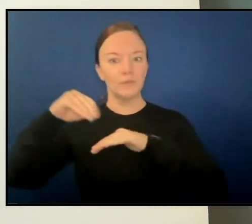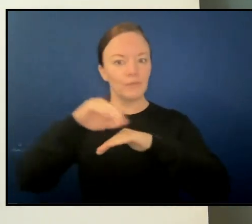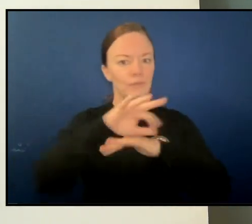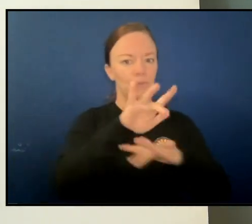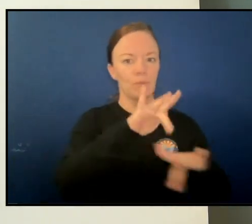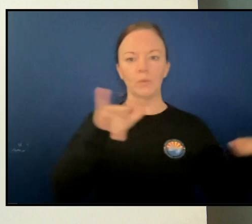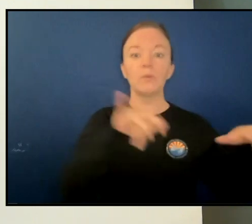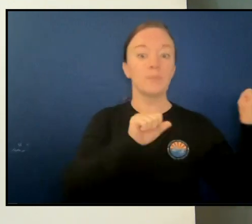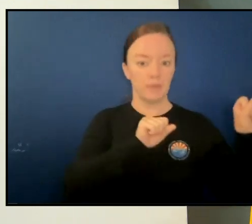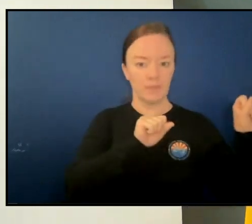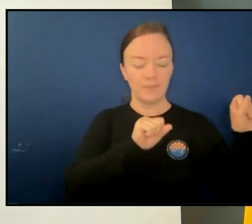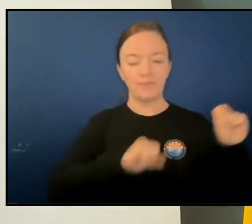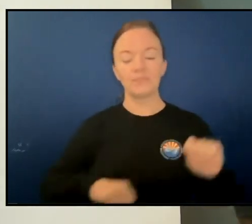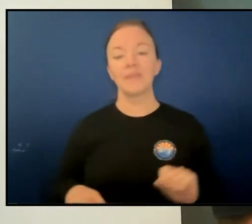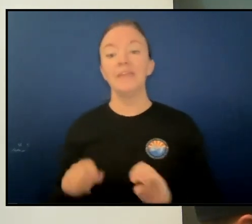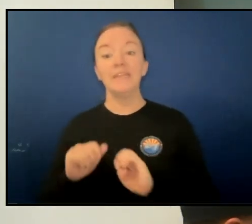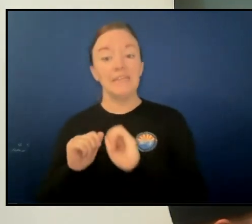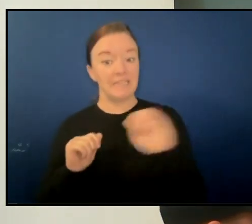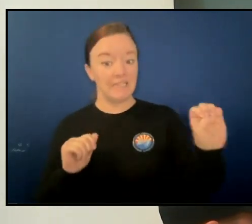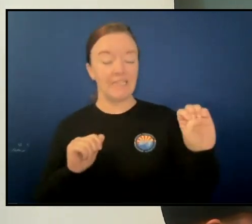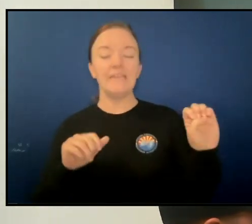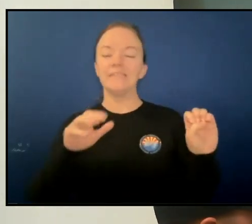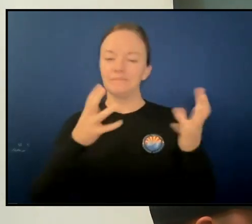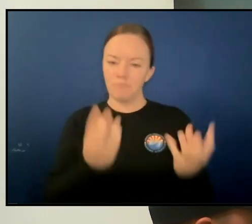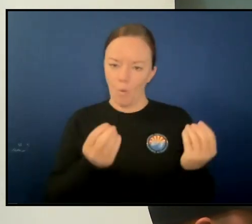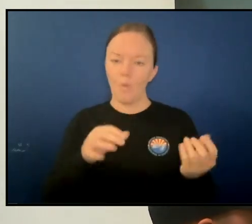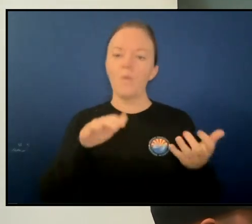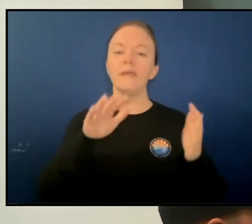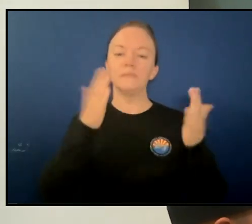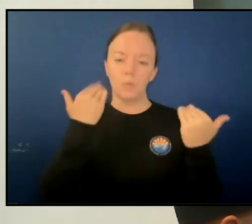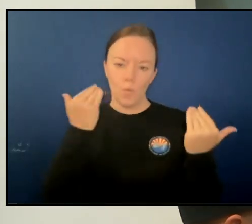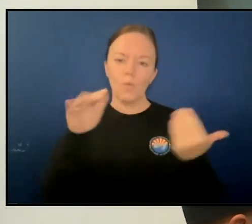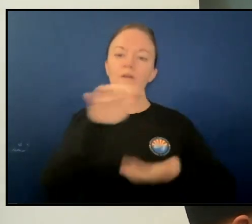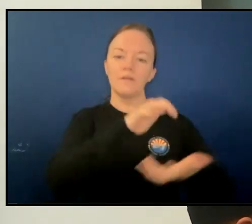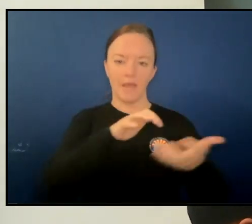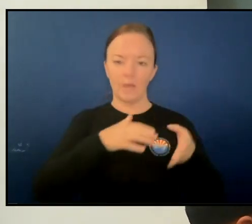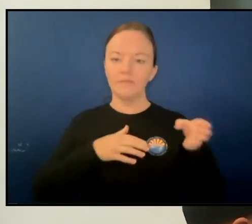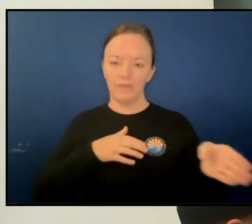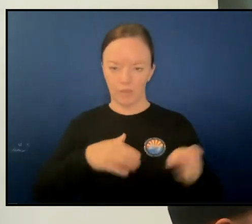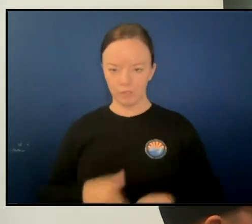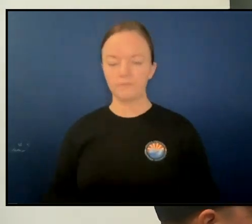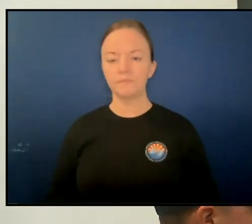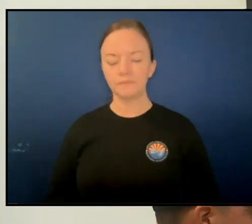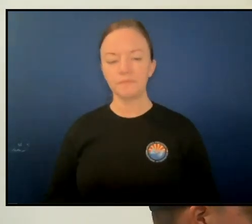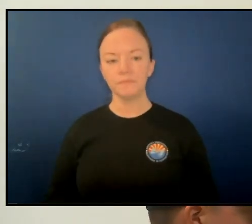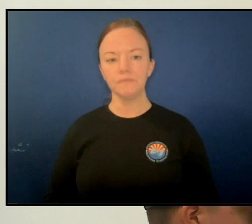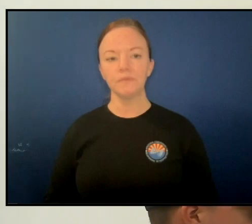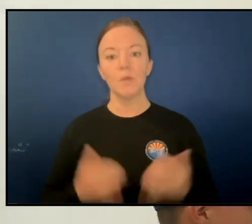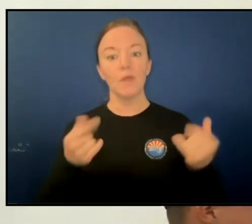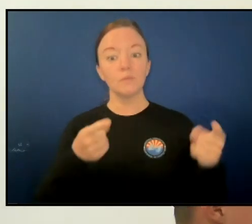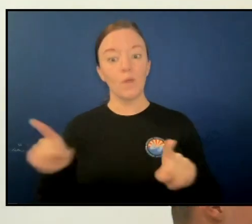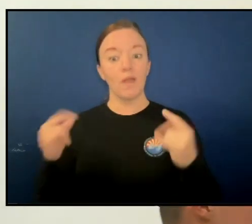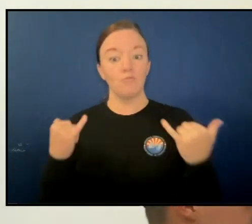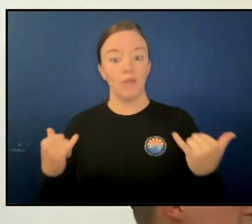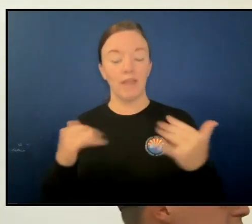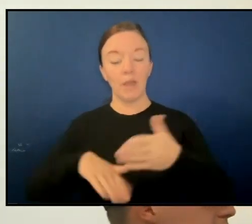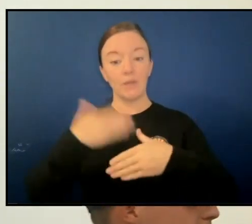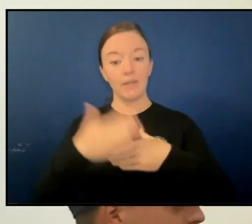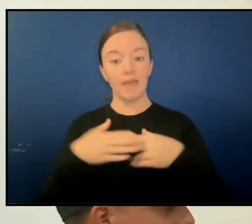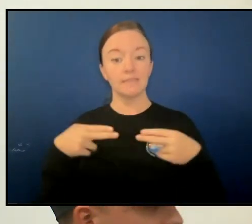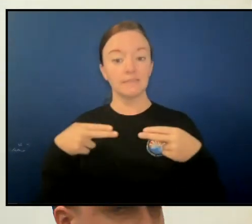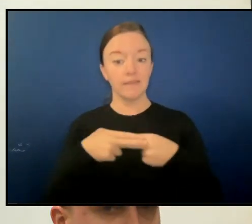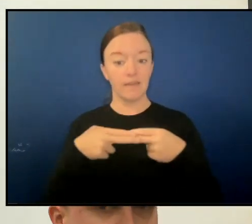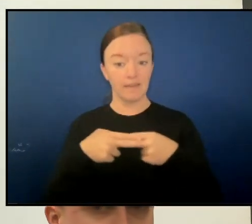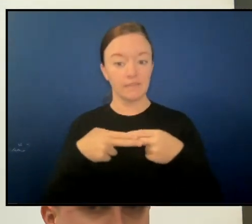we see all those cloud covers. So that's kind of what we've got going on right now. If we move on to our next slide here,